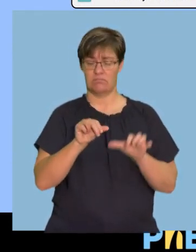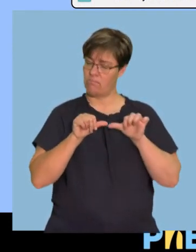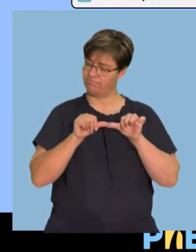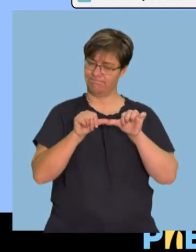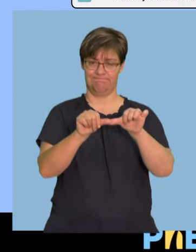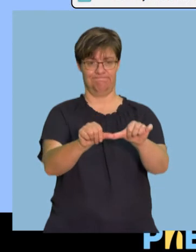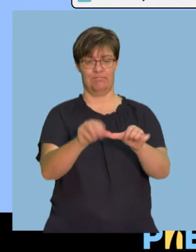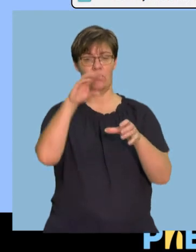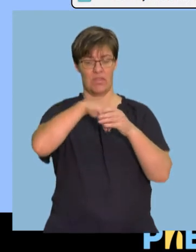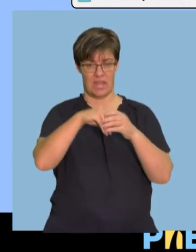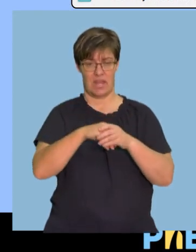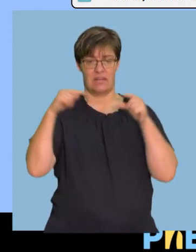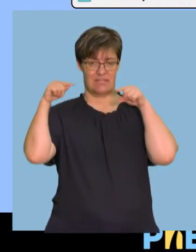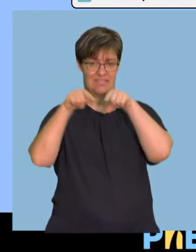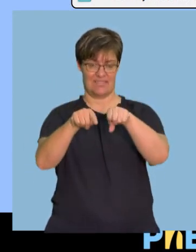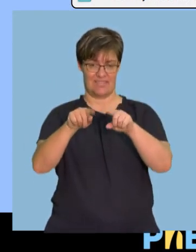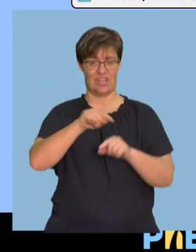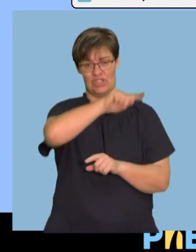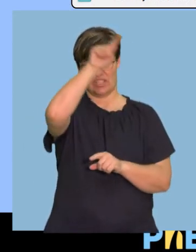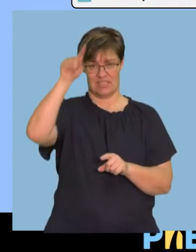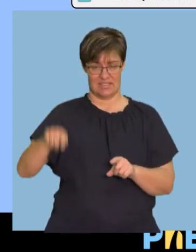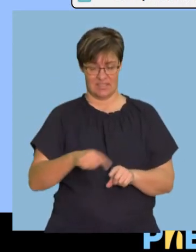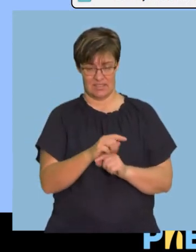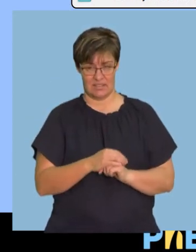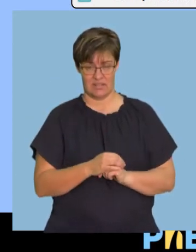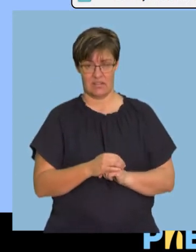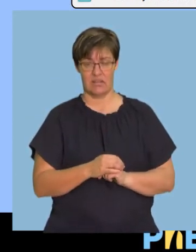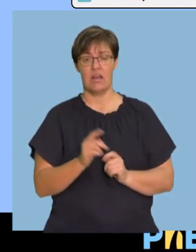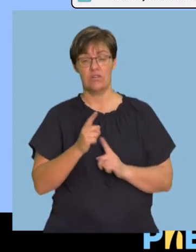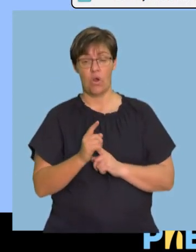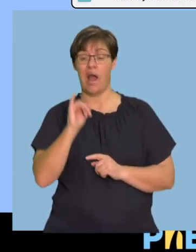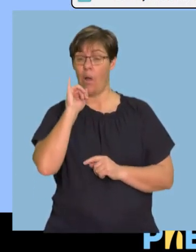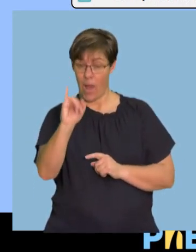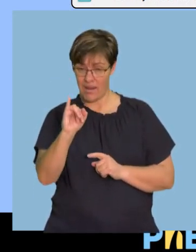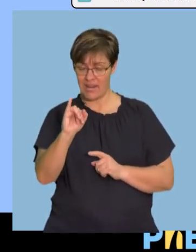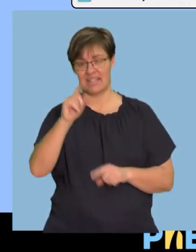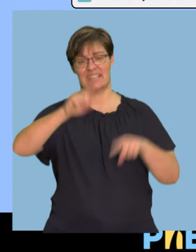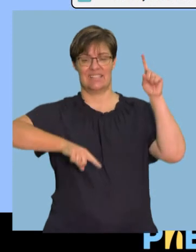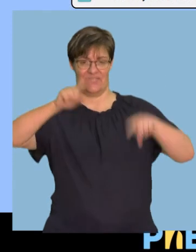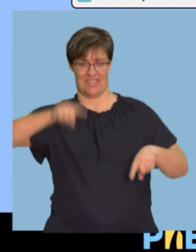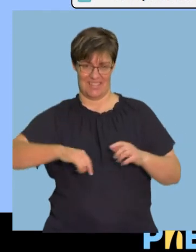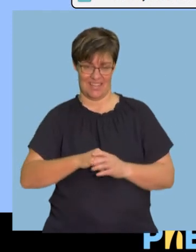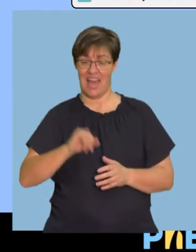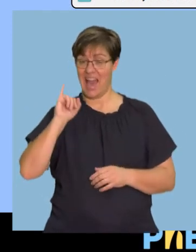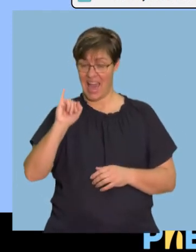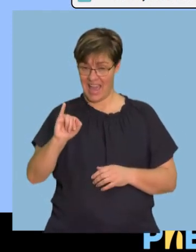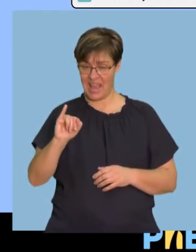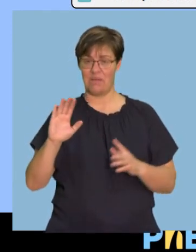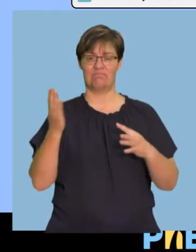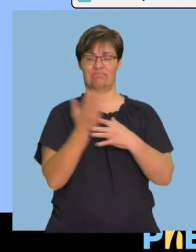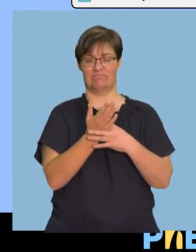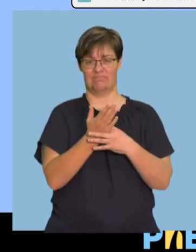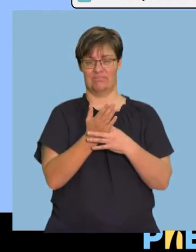remains constant in this parallel circuit. The only thing that is split is the current, and the current in this case is